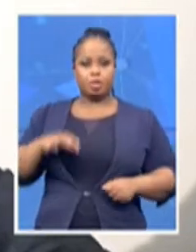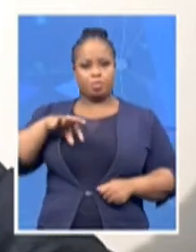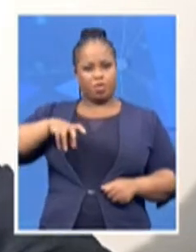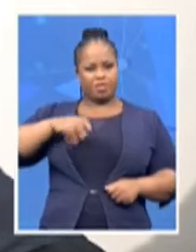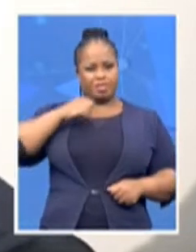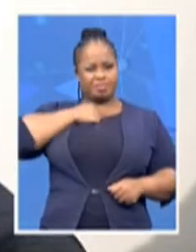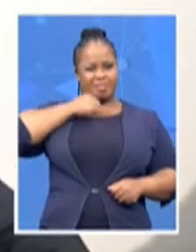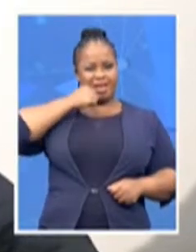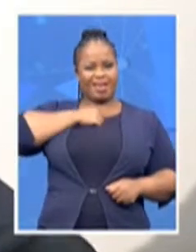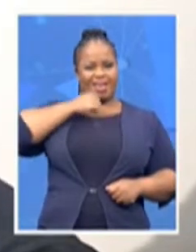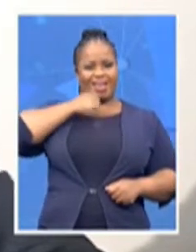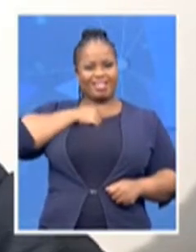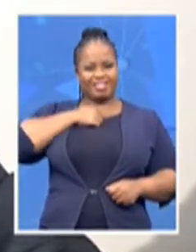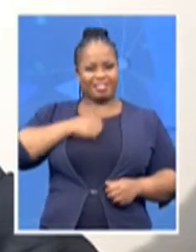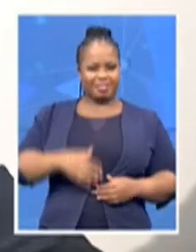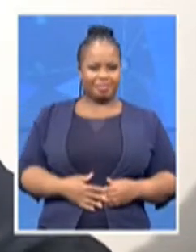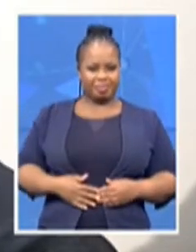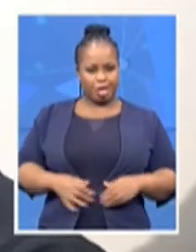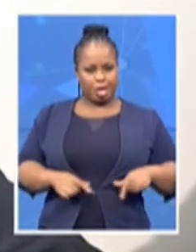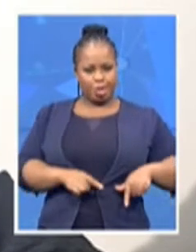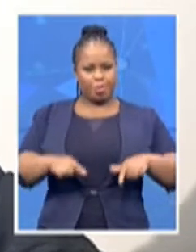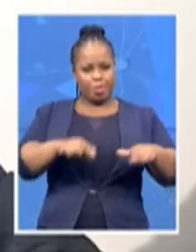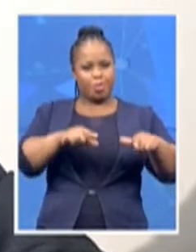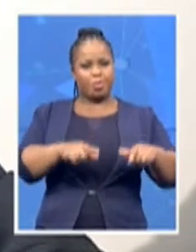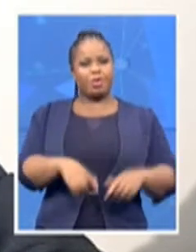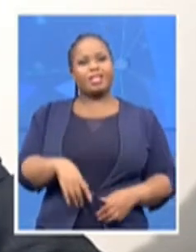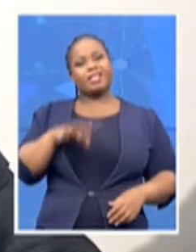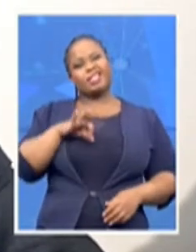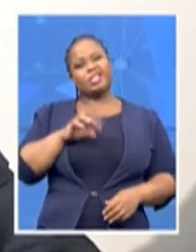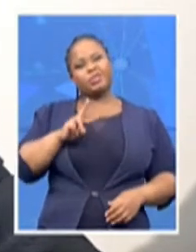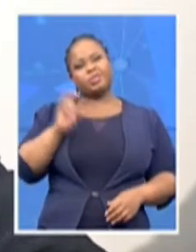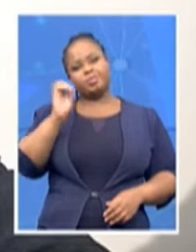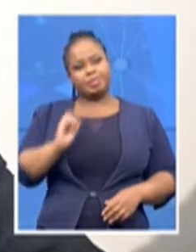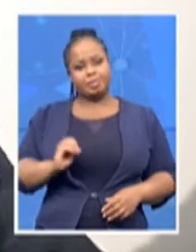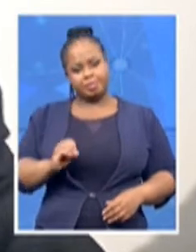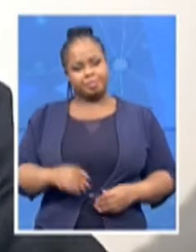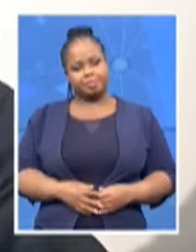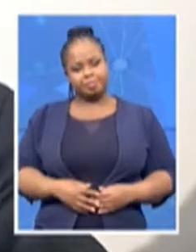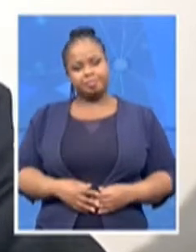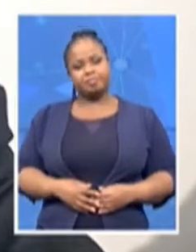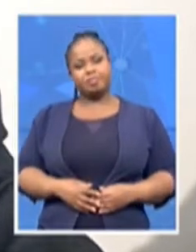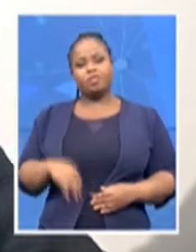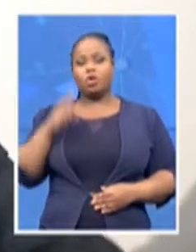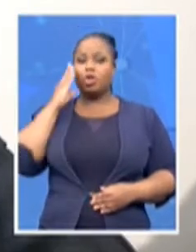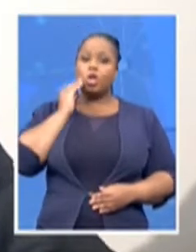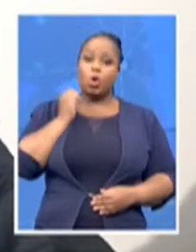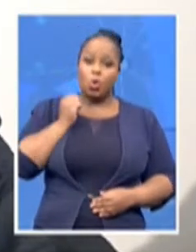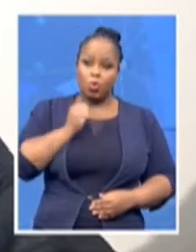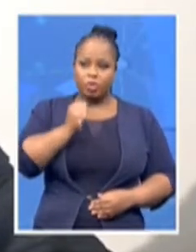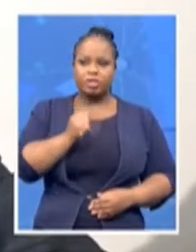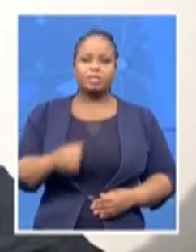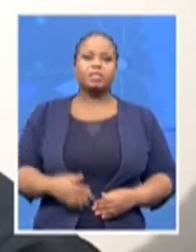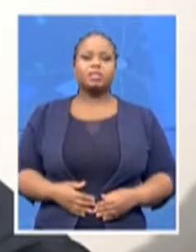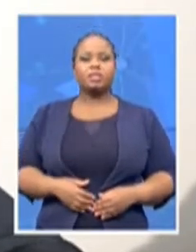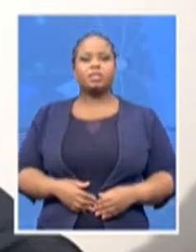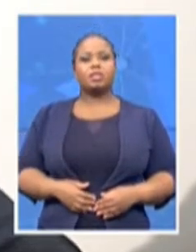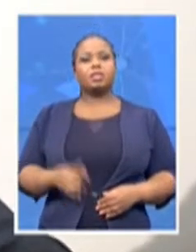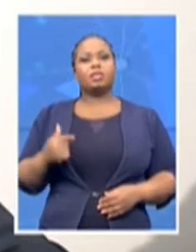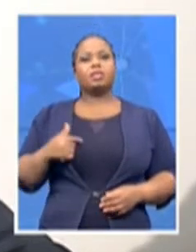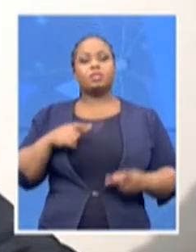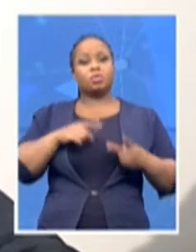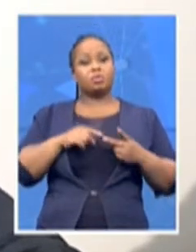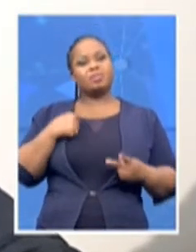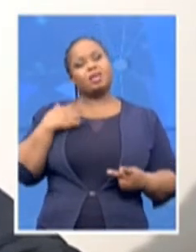Limpopo, is sitting at 32% of the adult. But I must also hasten to add that in terms of the over